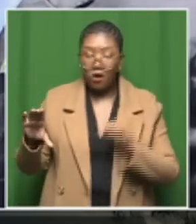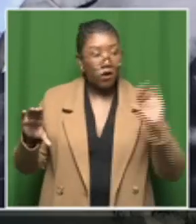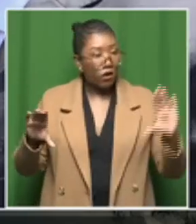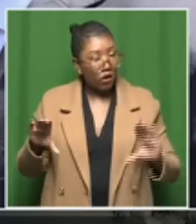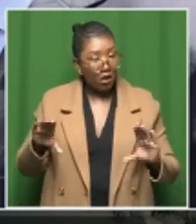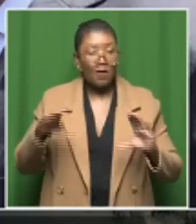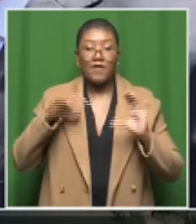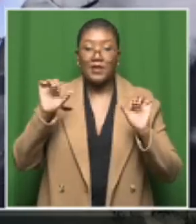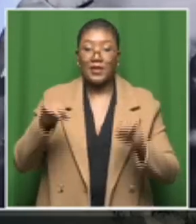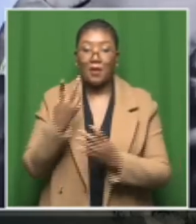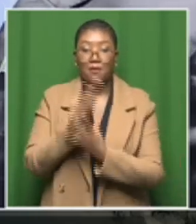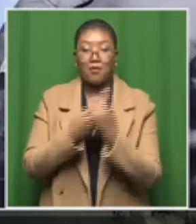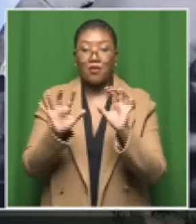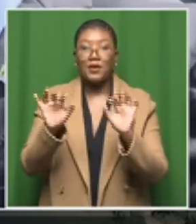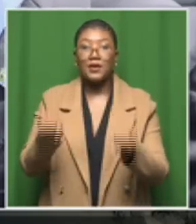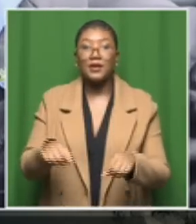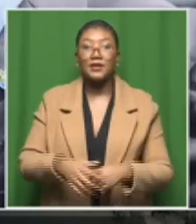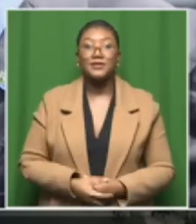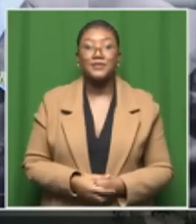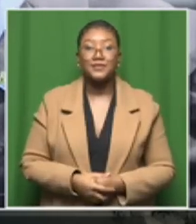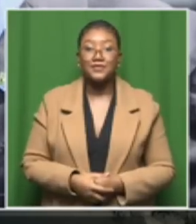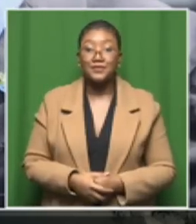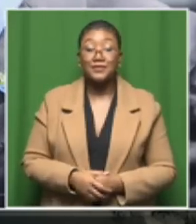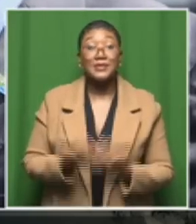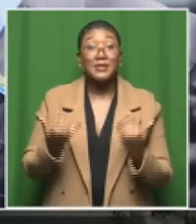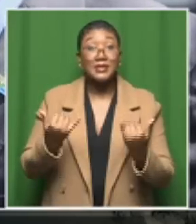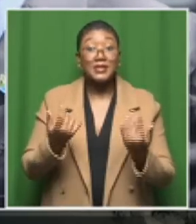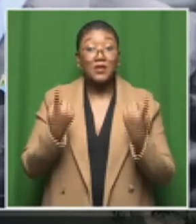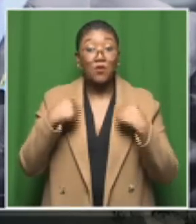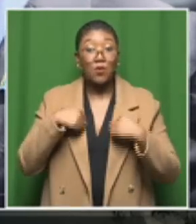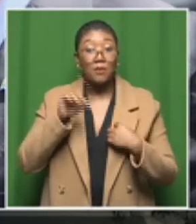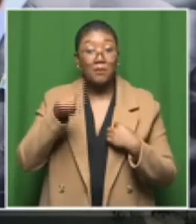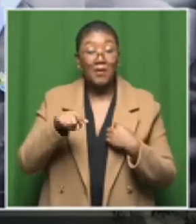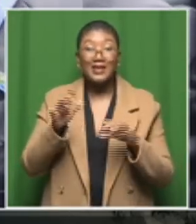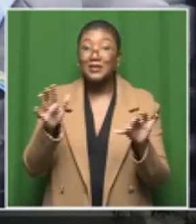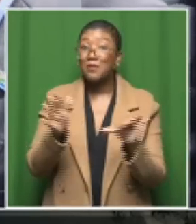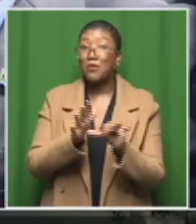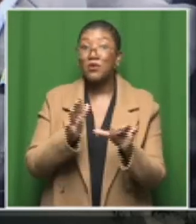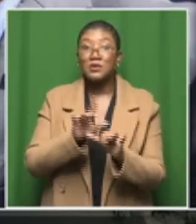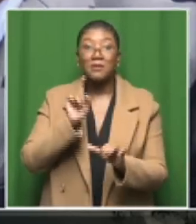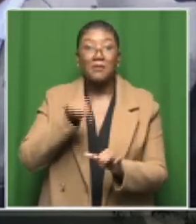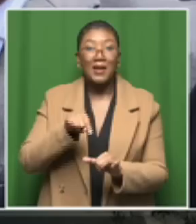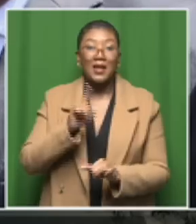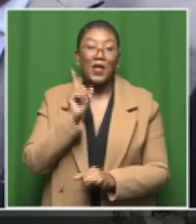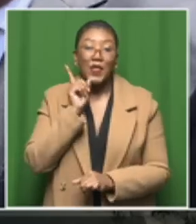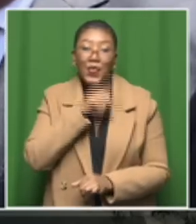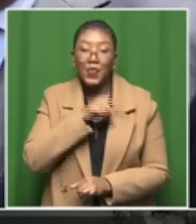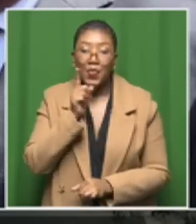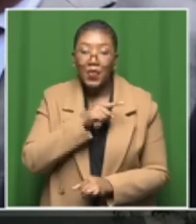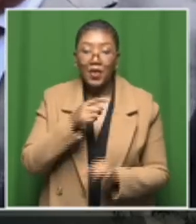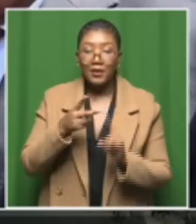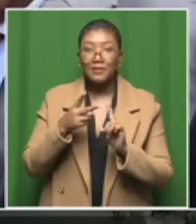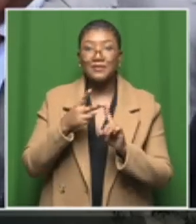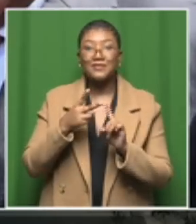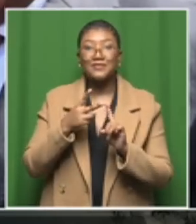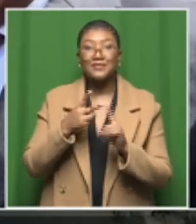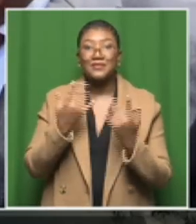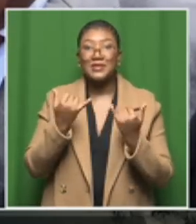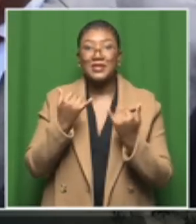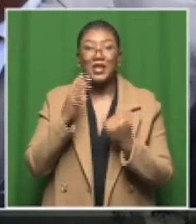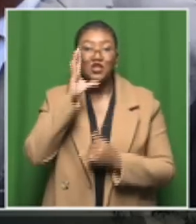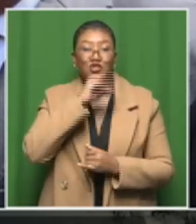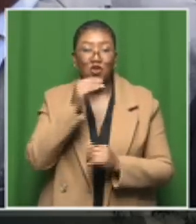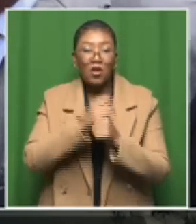do it. We must also have a frank discussion as a country, because the amount of fake news, hate speech on social media, nonsensical talk about a